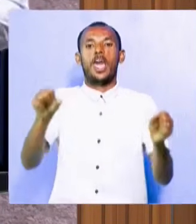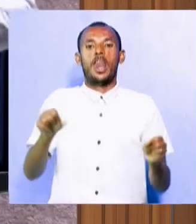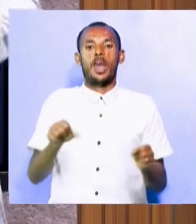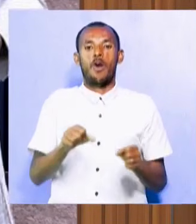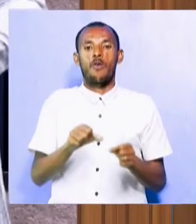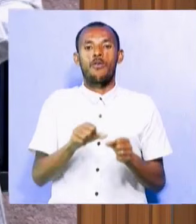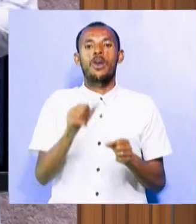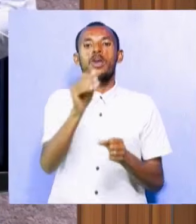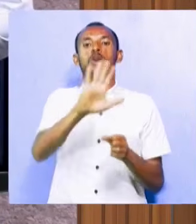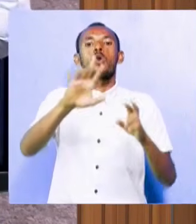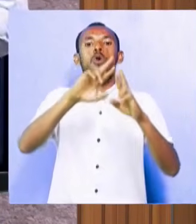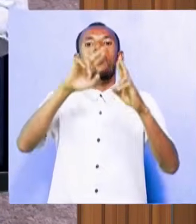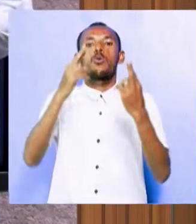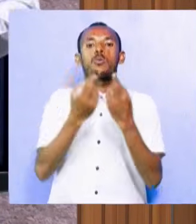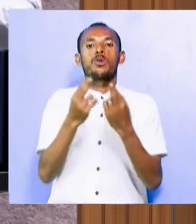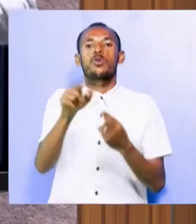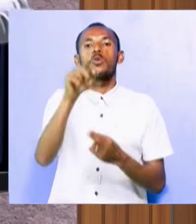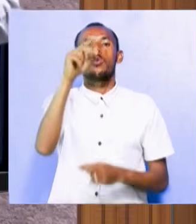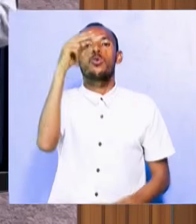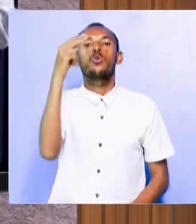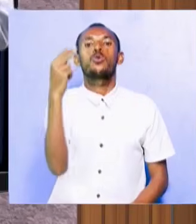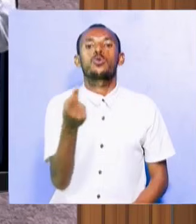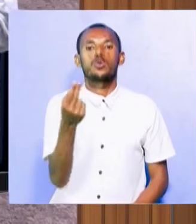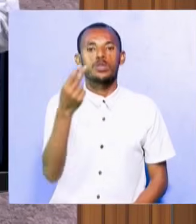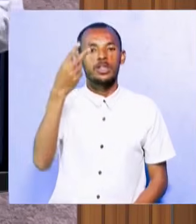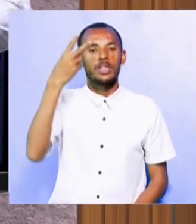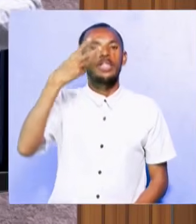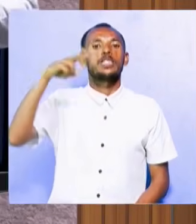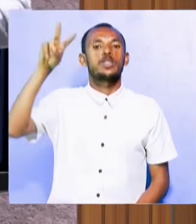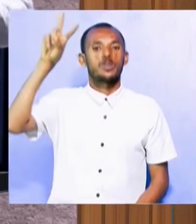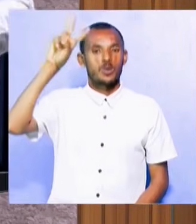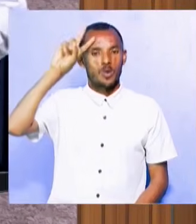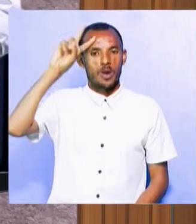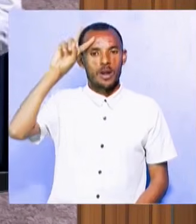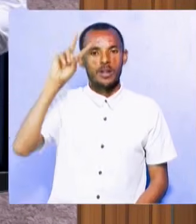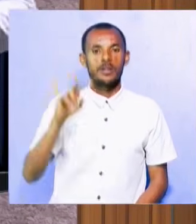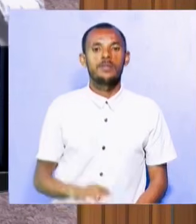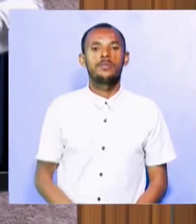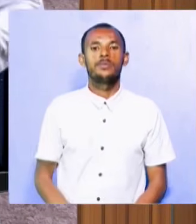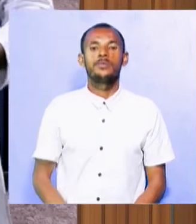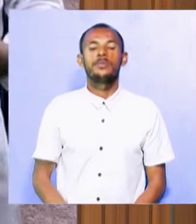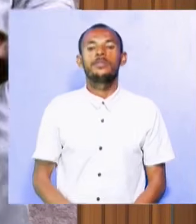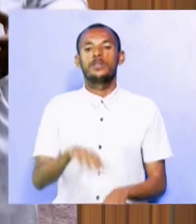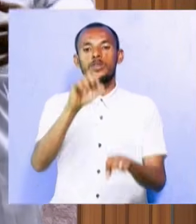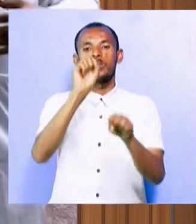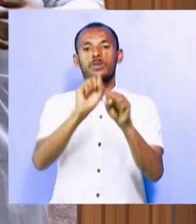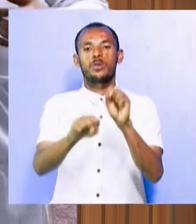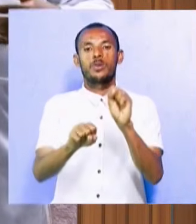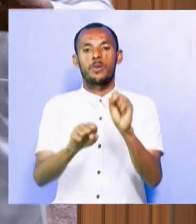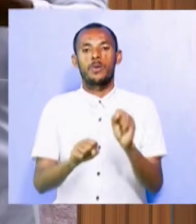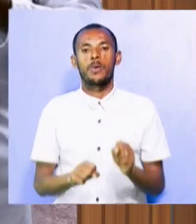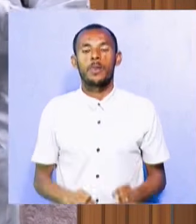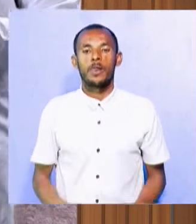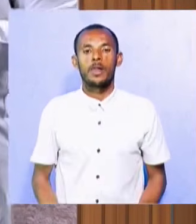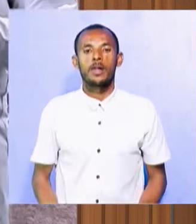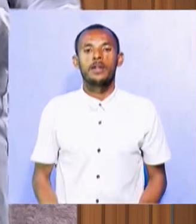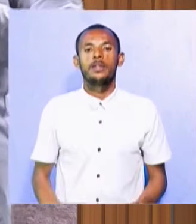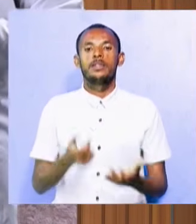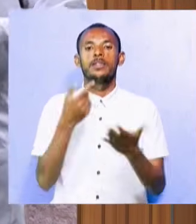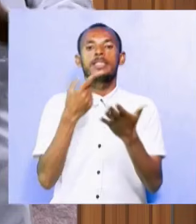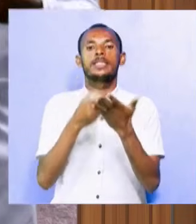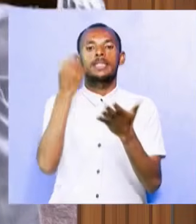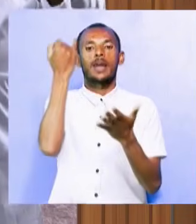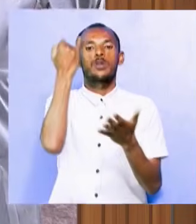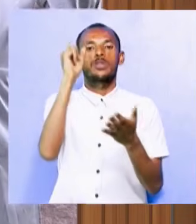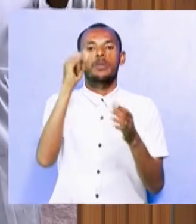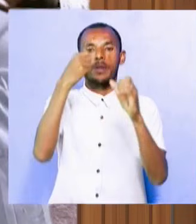your room, you use squares, right? You use squares. So this